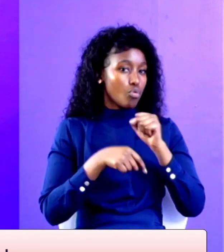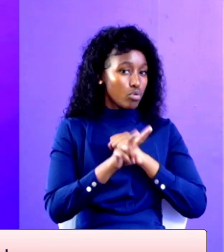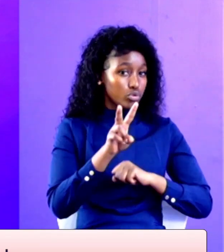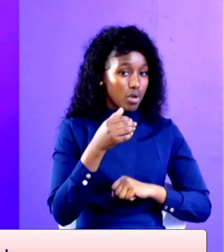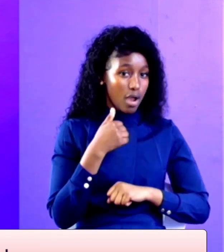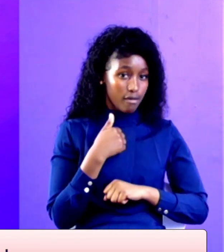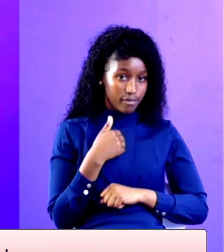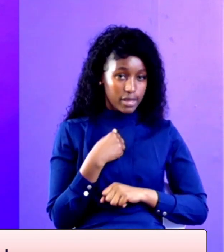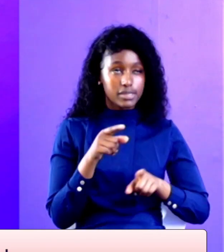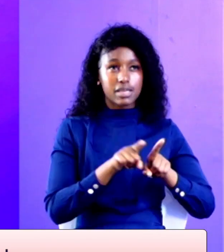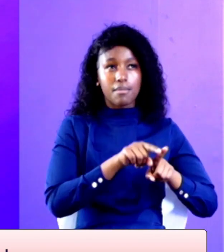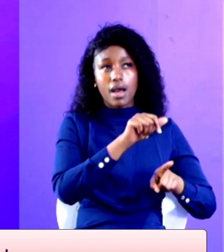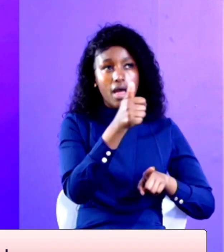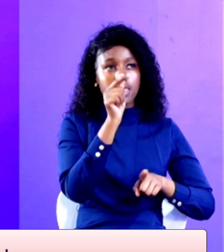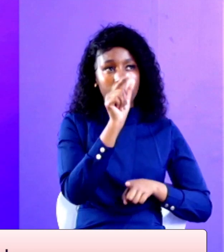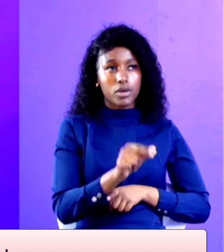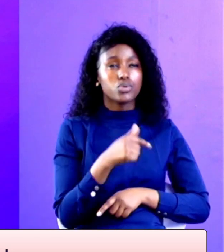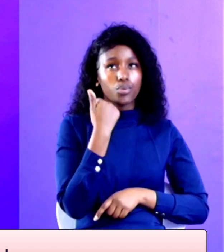in